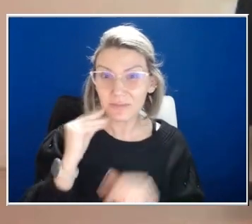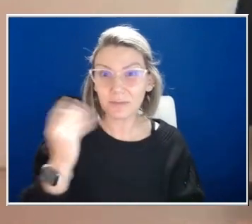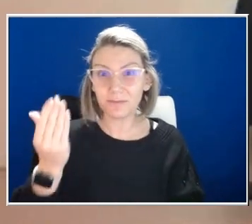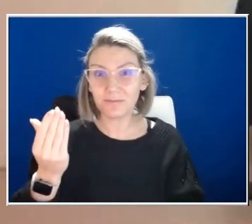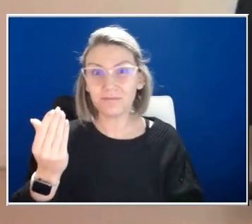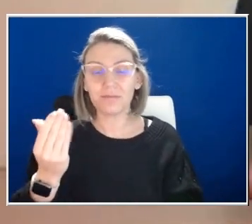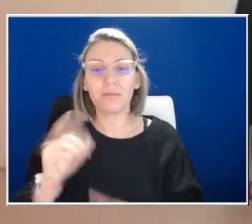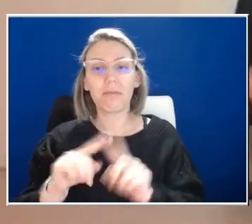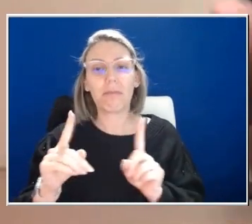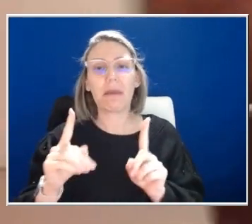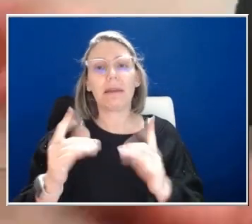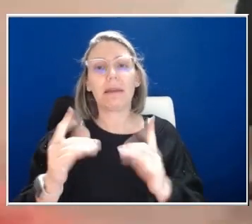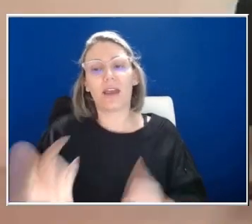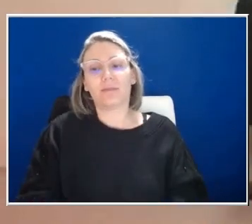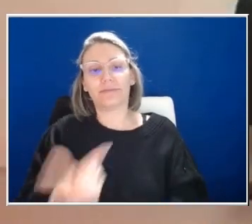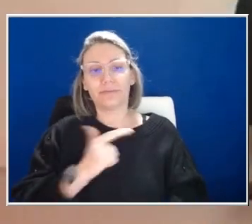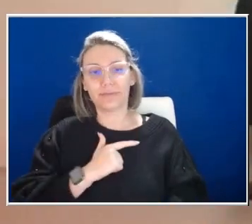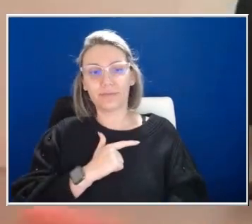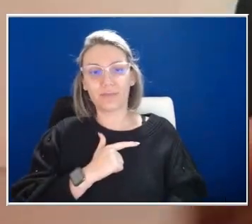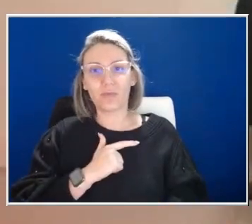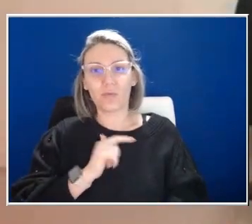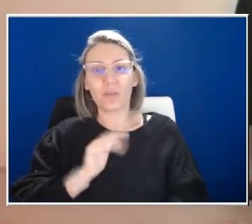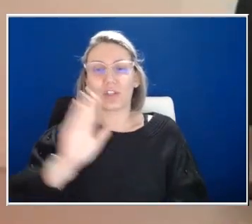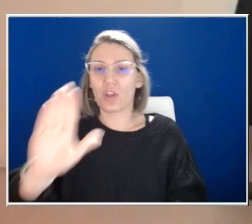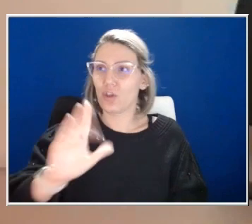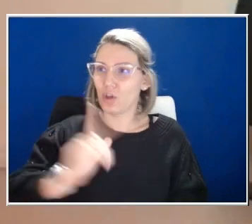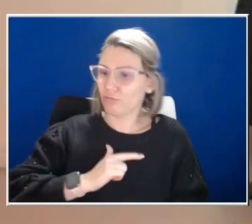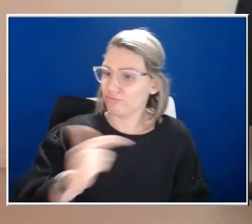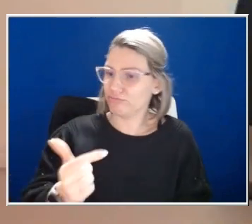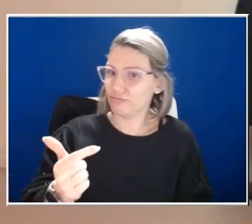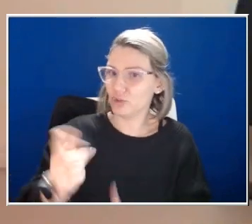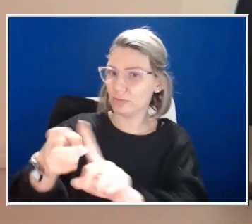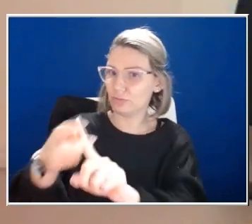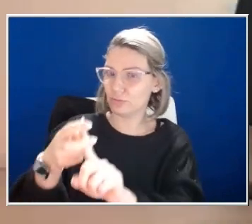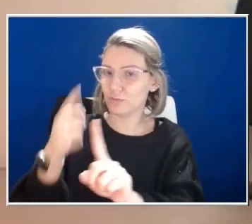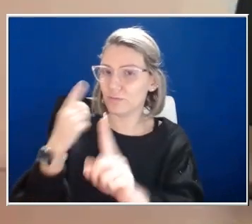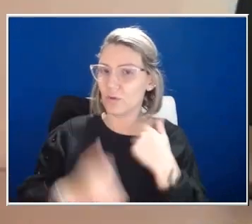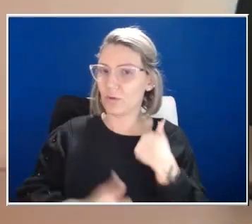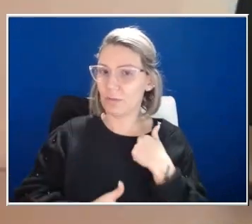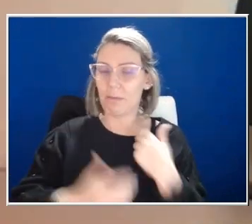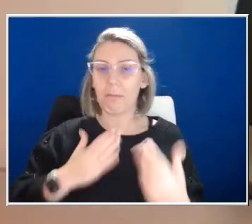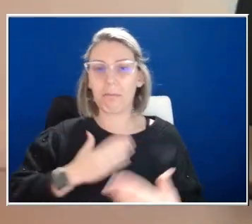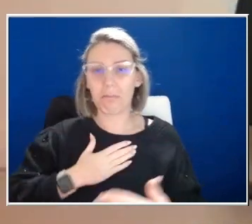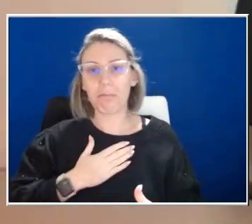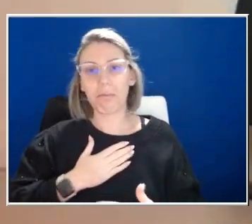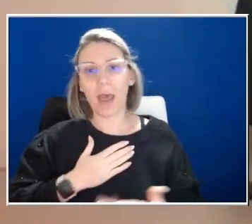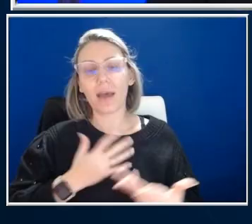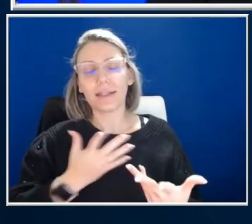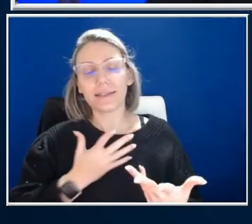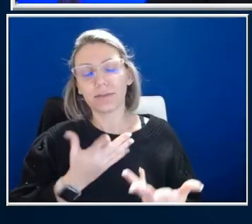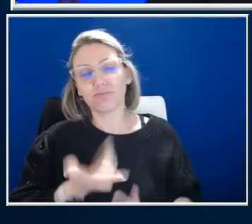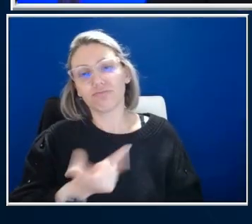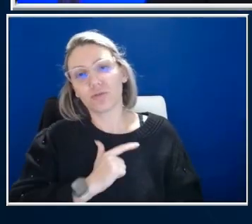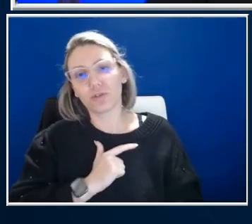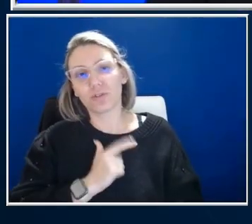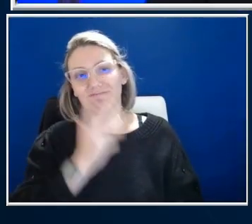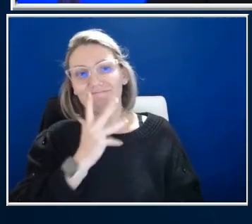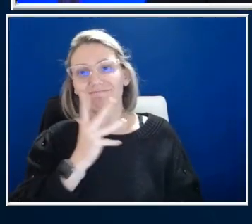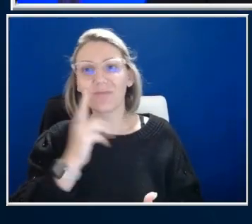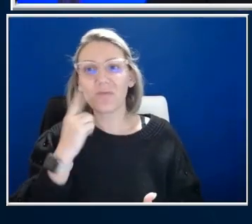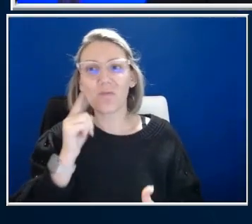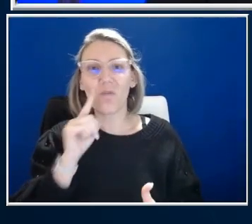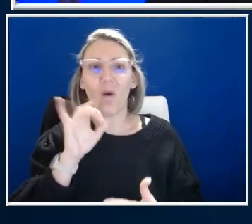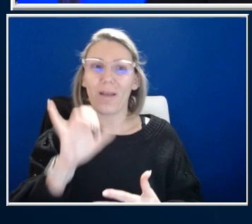my turn. Just like it was their turn to go to the service, now it was my turn to go through that battle. Yeah, your turn to step up to